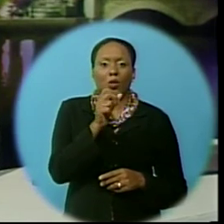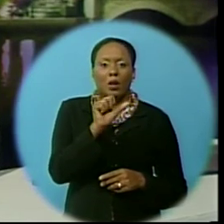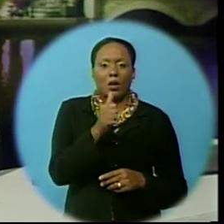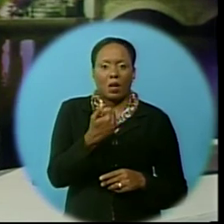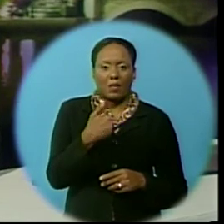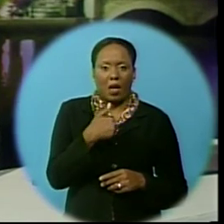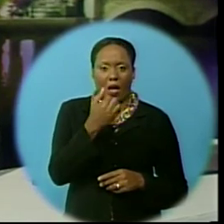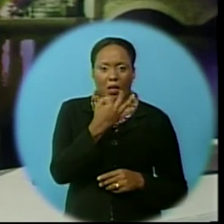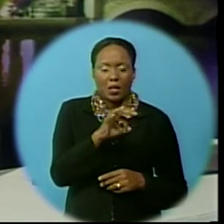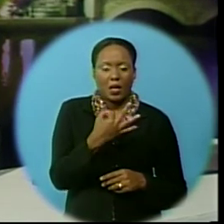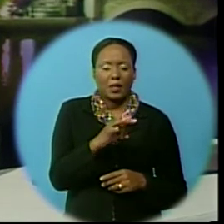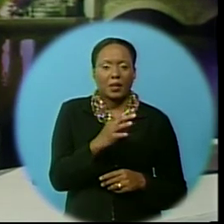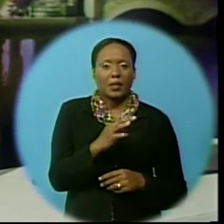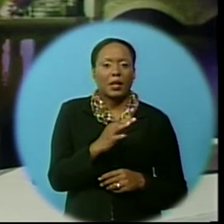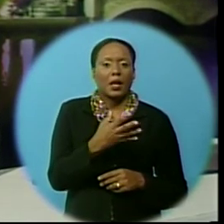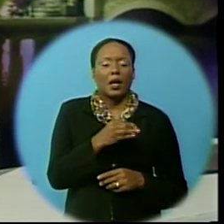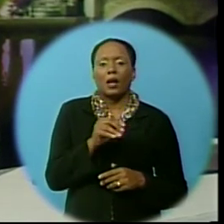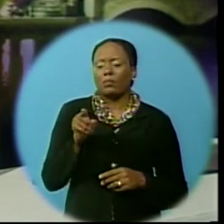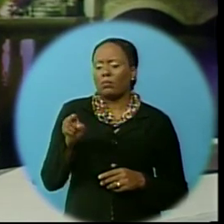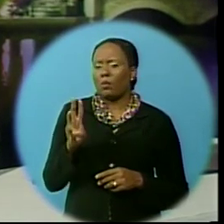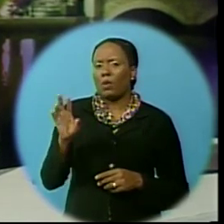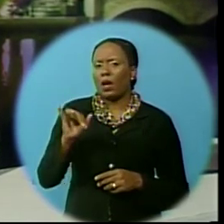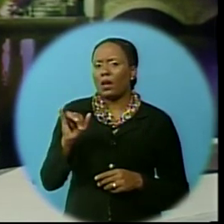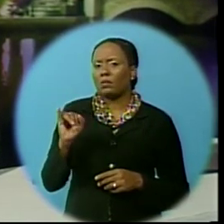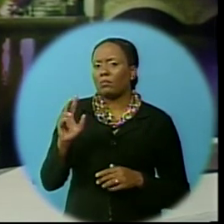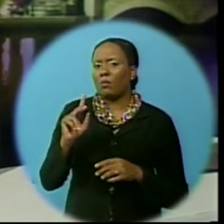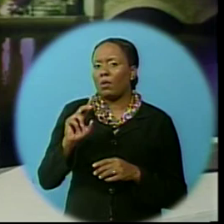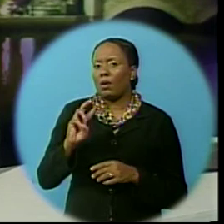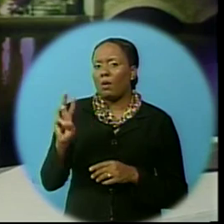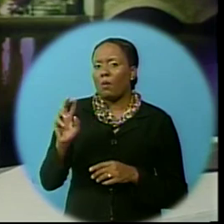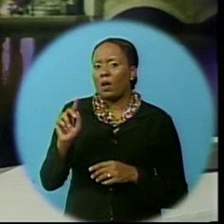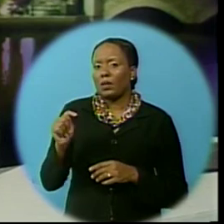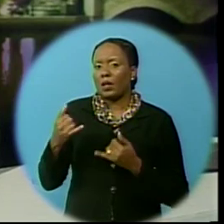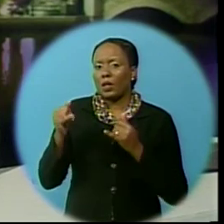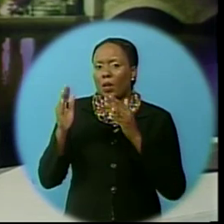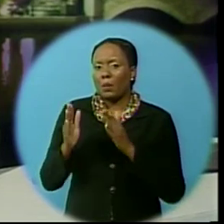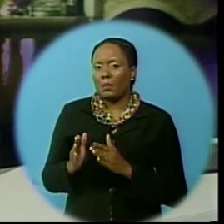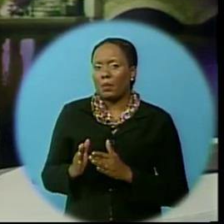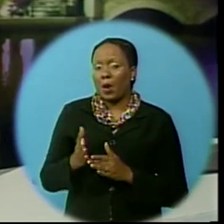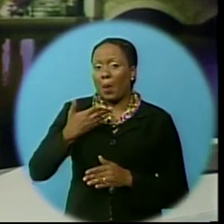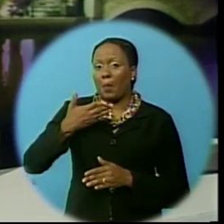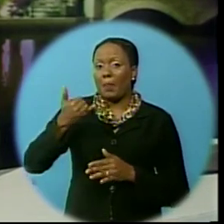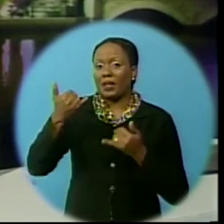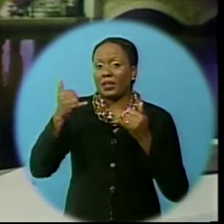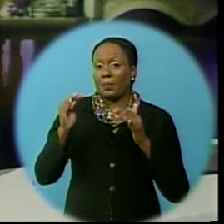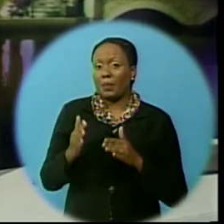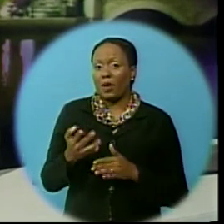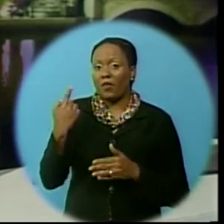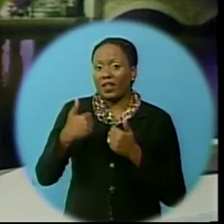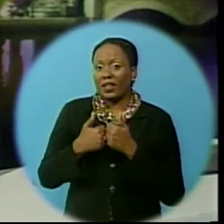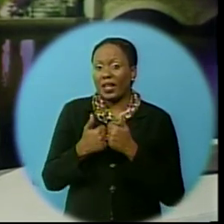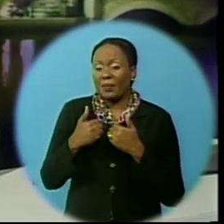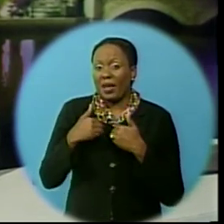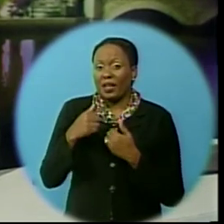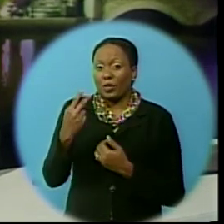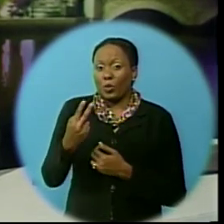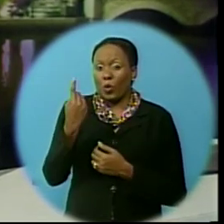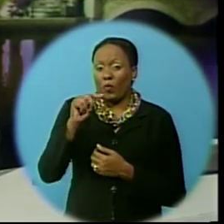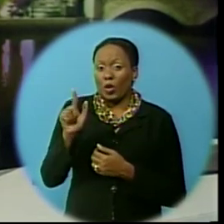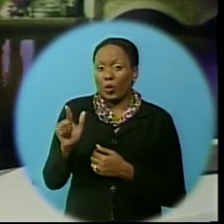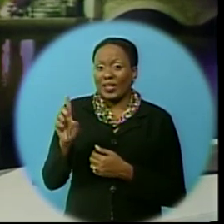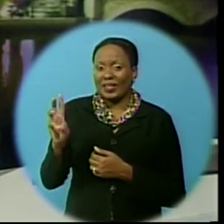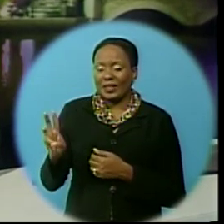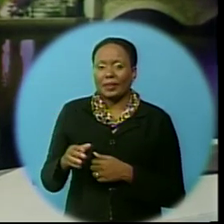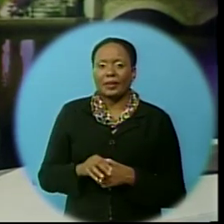Mears Aline, he chipped in with 19. Now, bowling for West Terrace, player of the match, Mike Simmons, took 2 for 26. The other semi-final